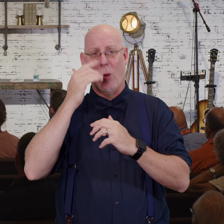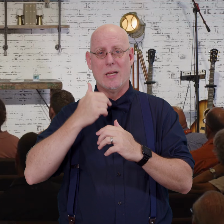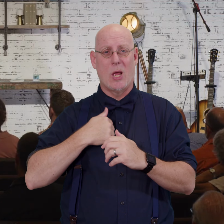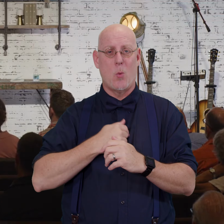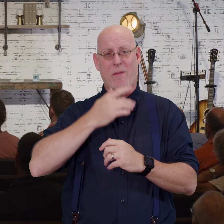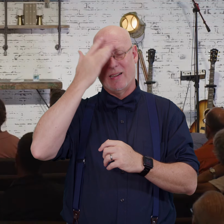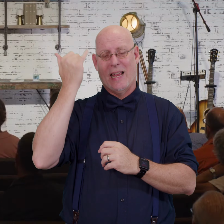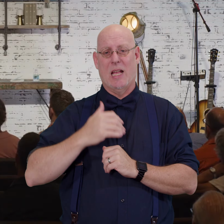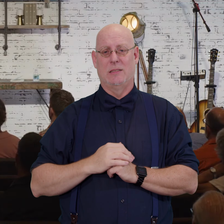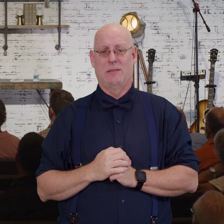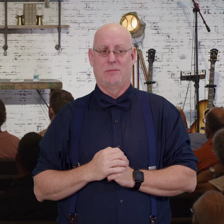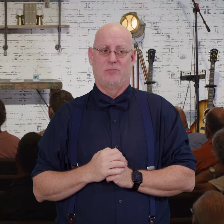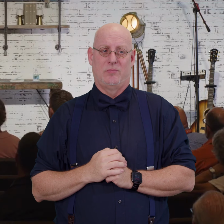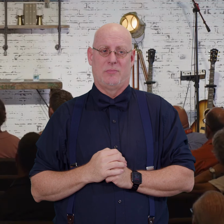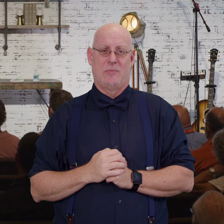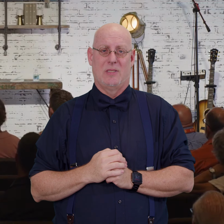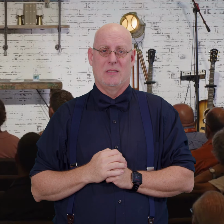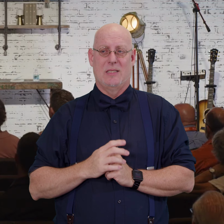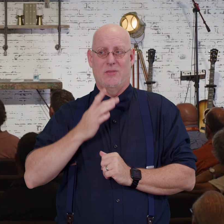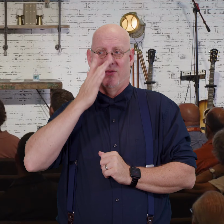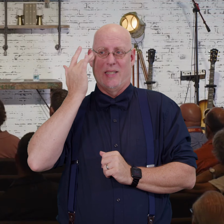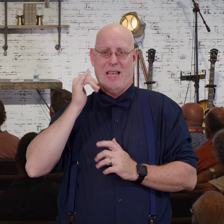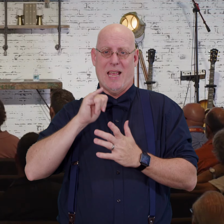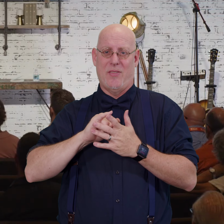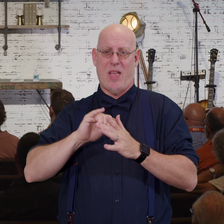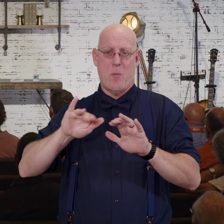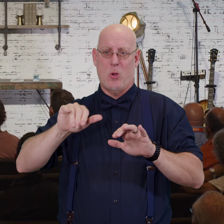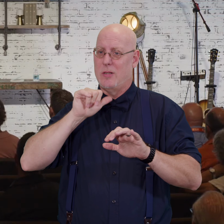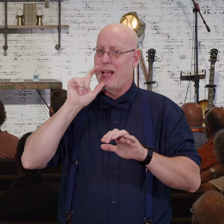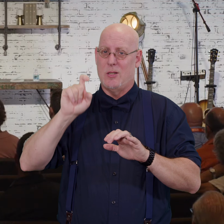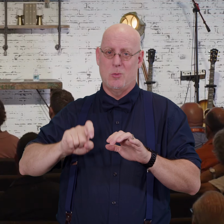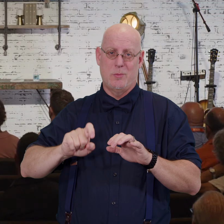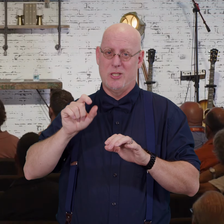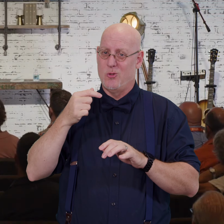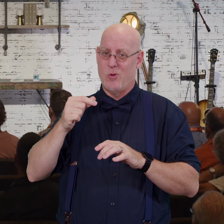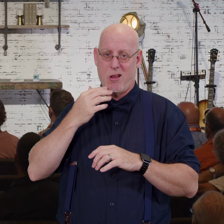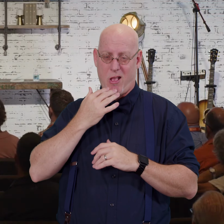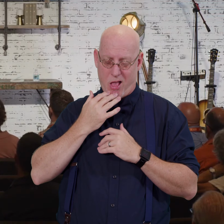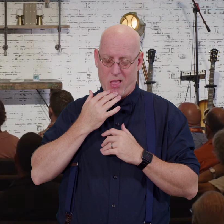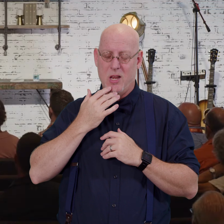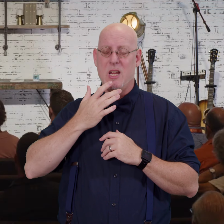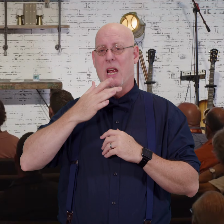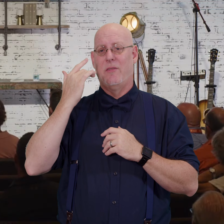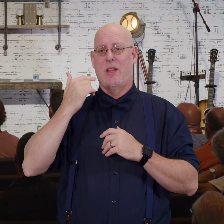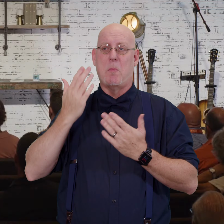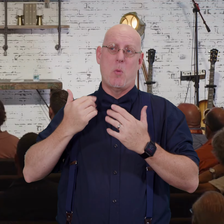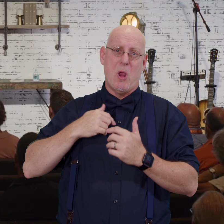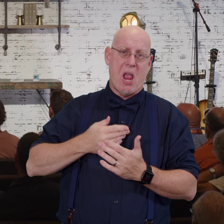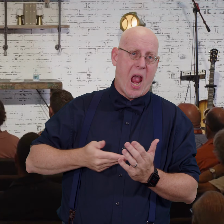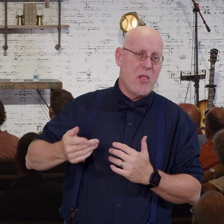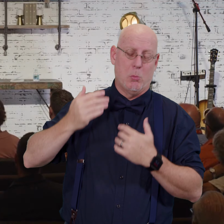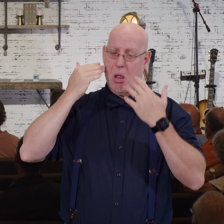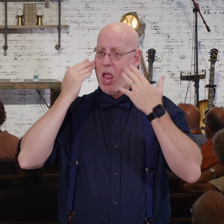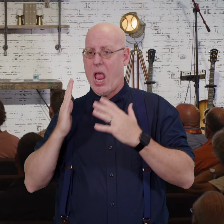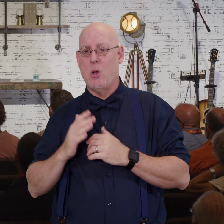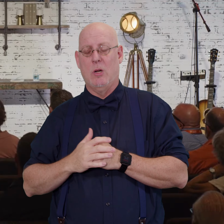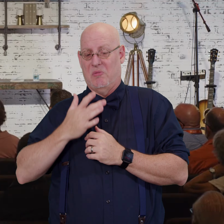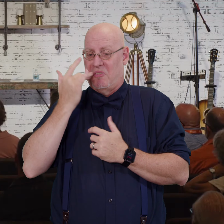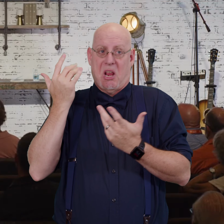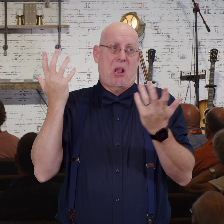forget. They'll just forget that the pool's not supposed to be that color. We'll forget that we maybe hired them. I don't know. Like,